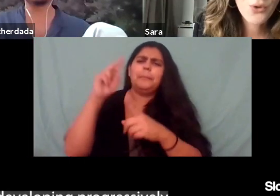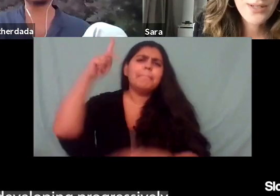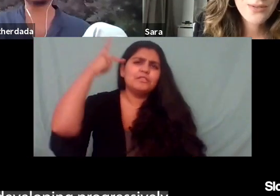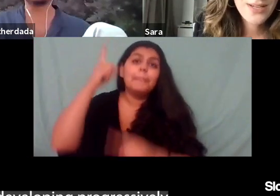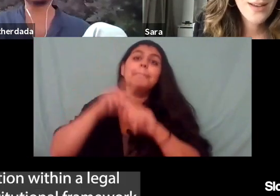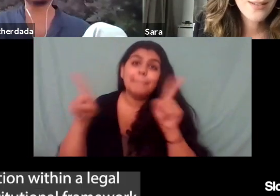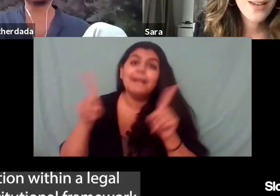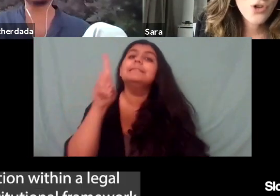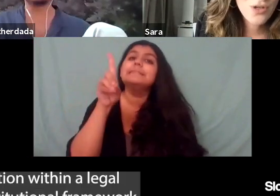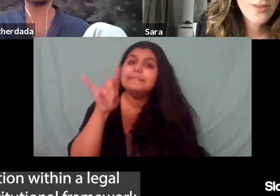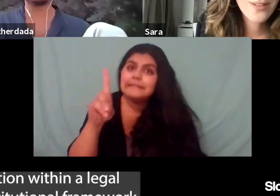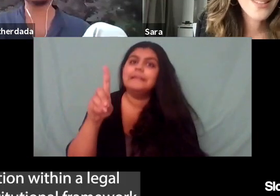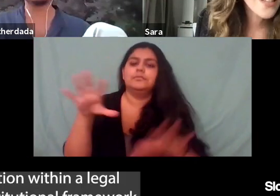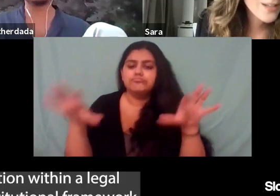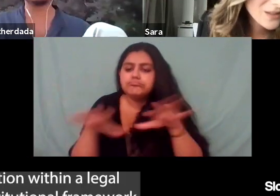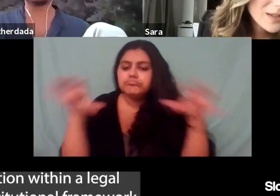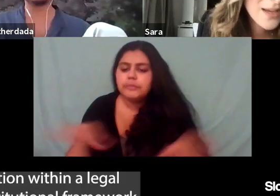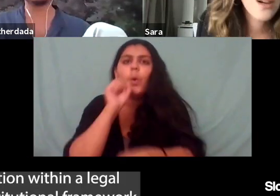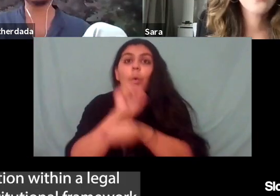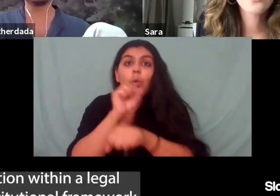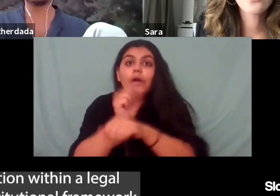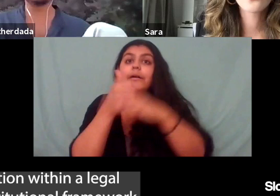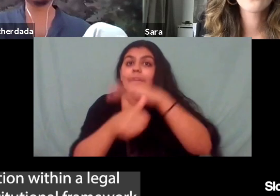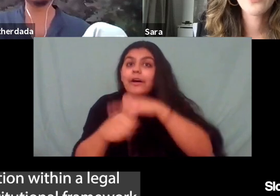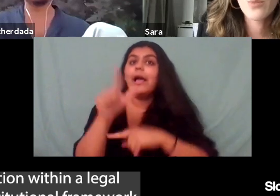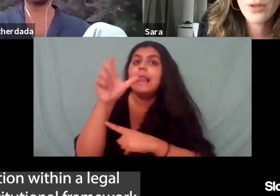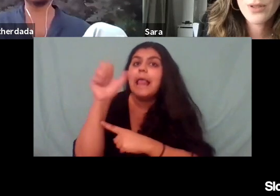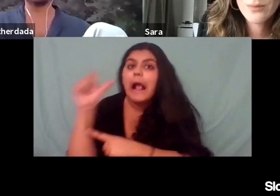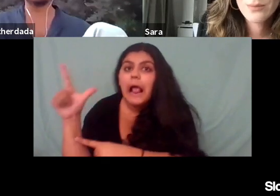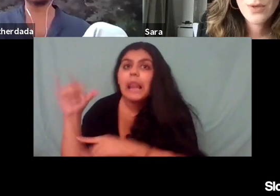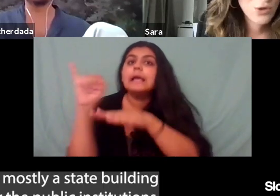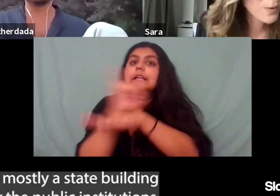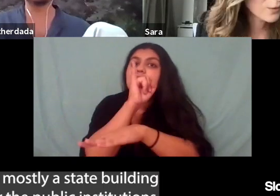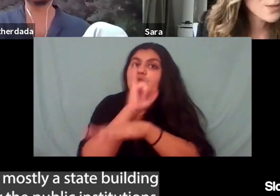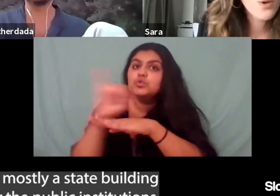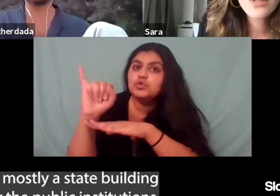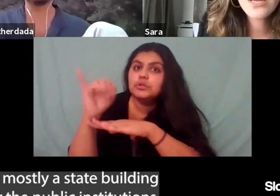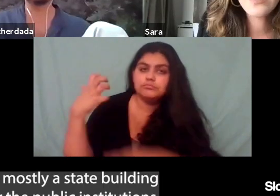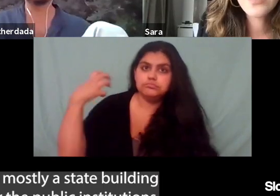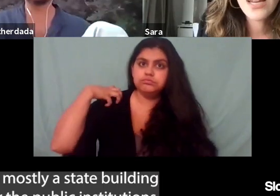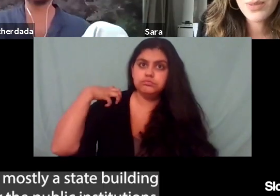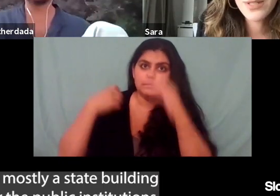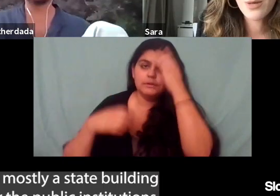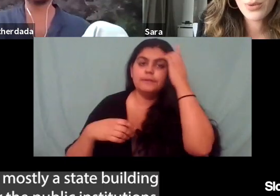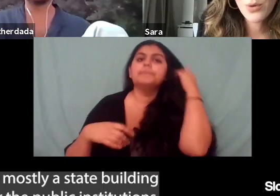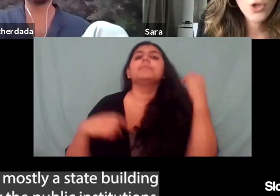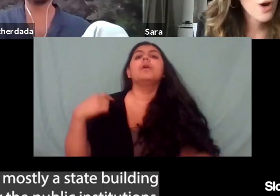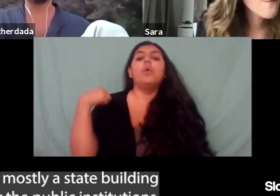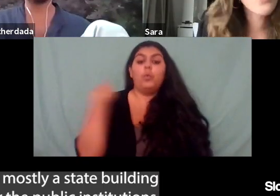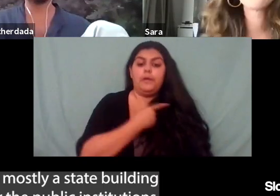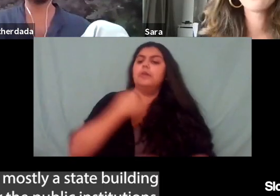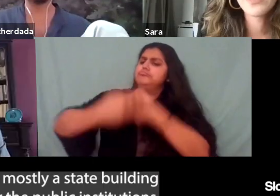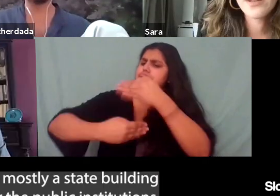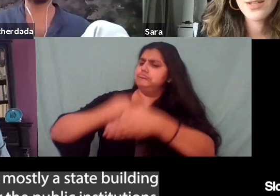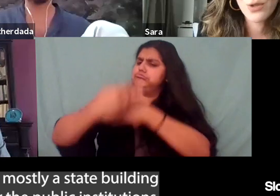developing progressively as a nation within a legal and constitutional framework. So there was mostly a state building approach